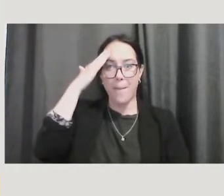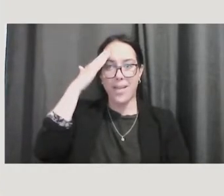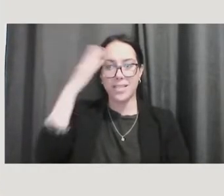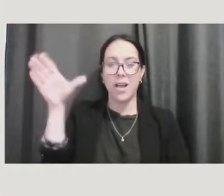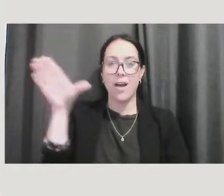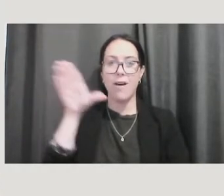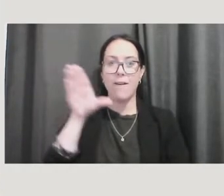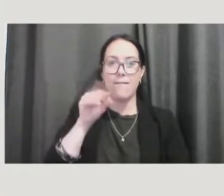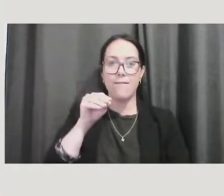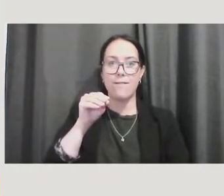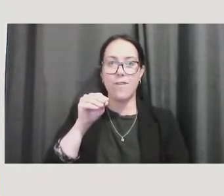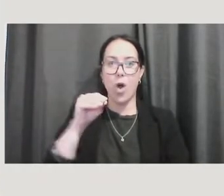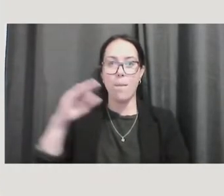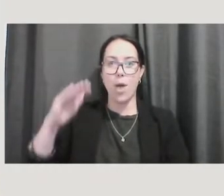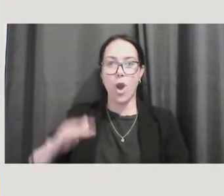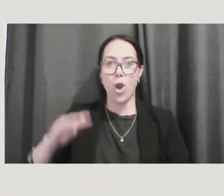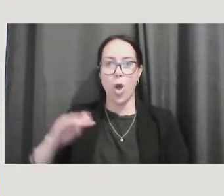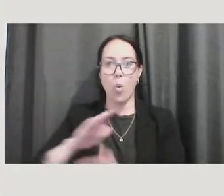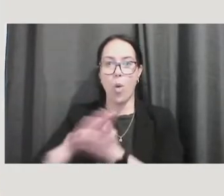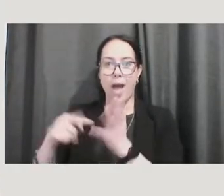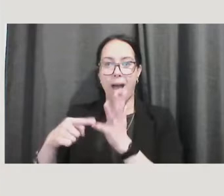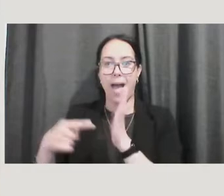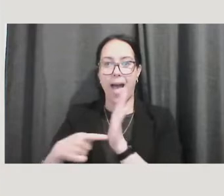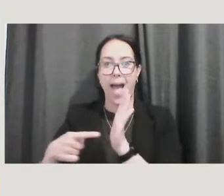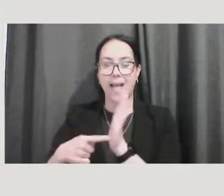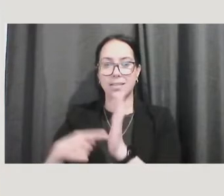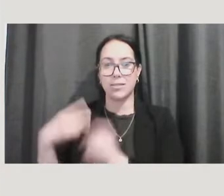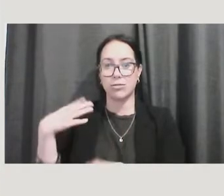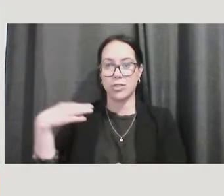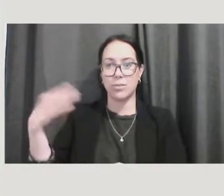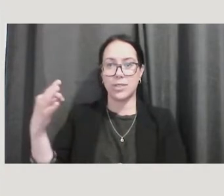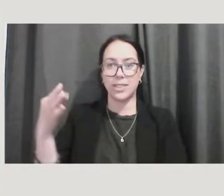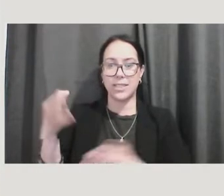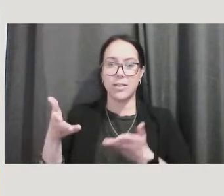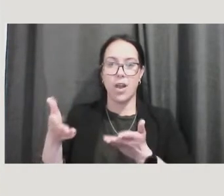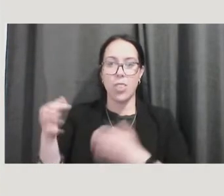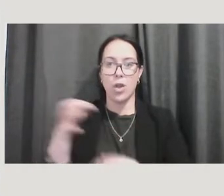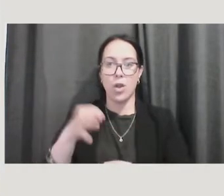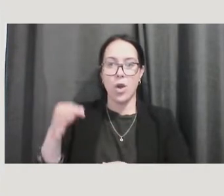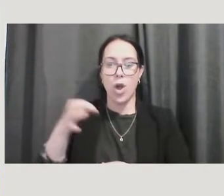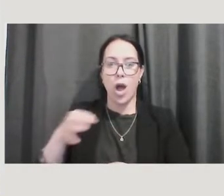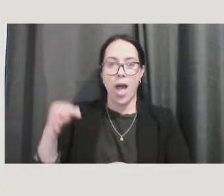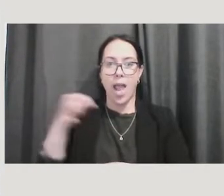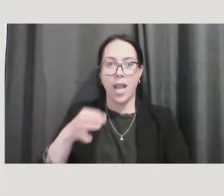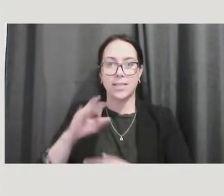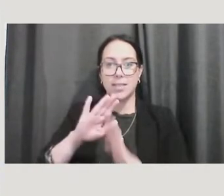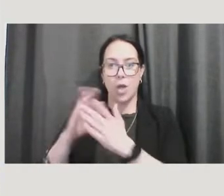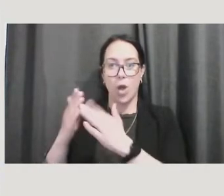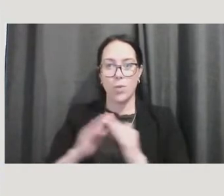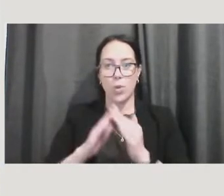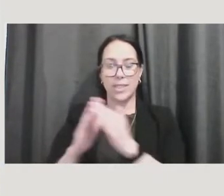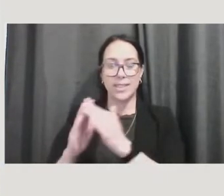as the president of the heart Valley Cook Islands community and also